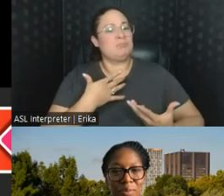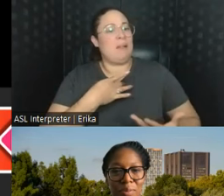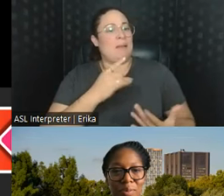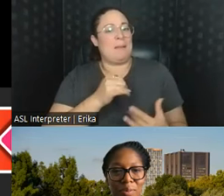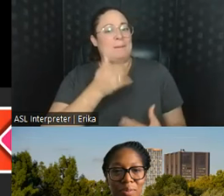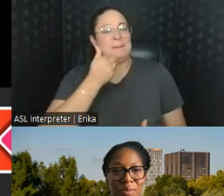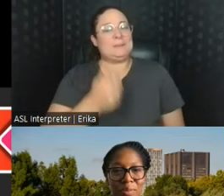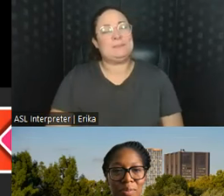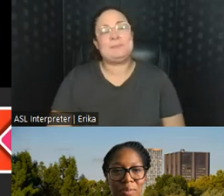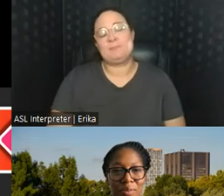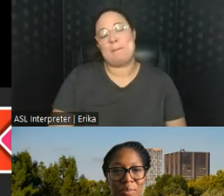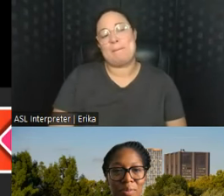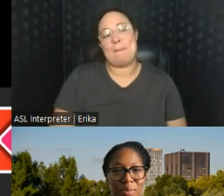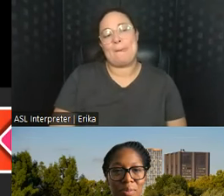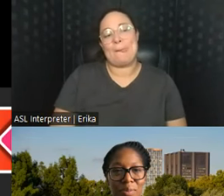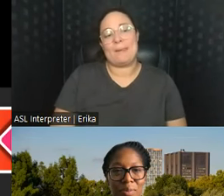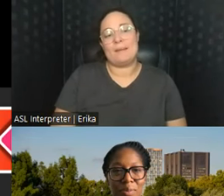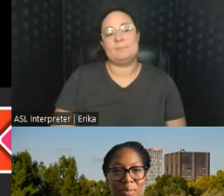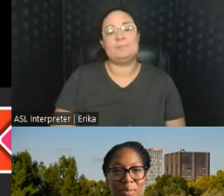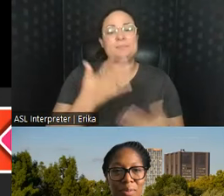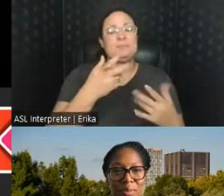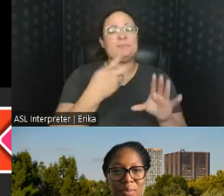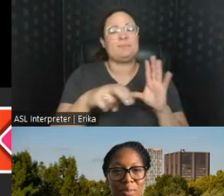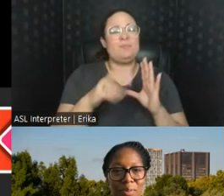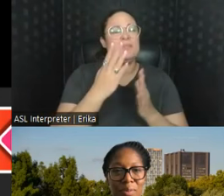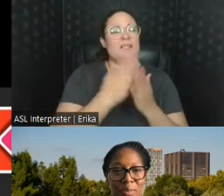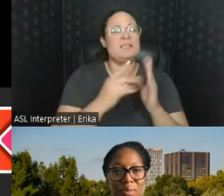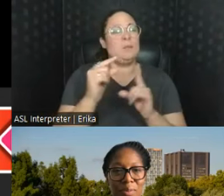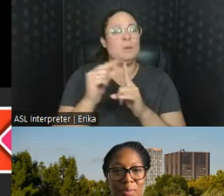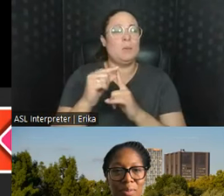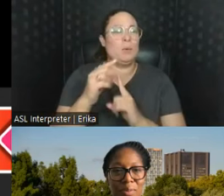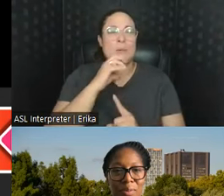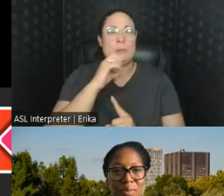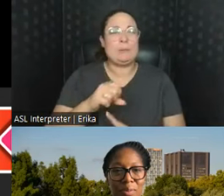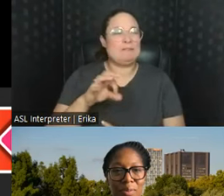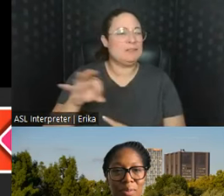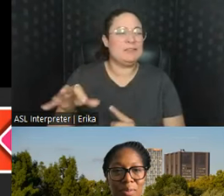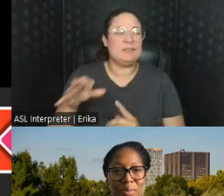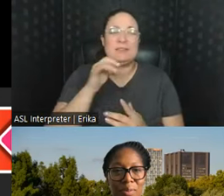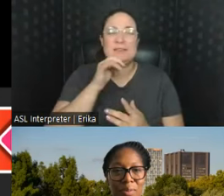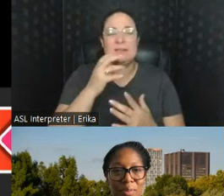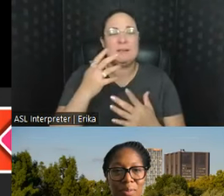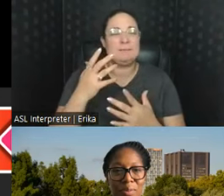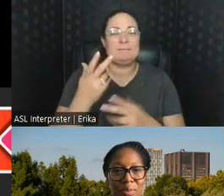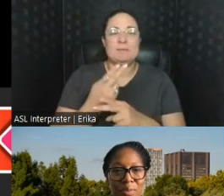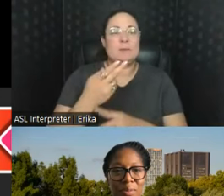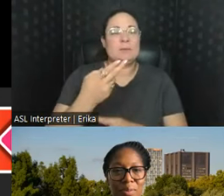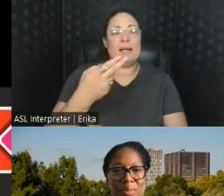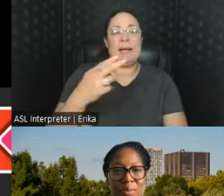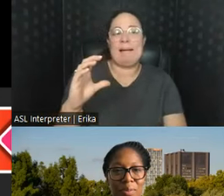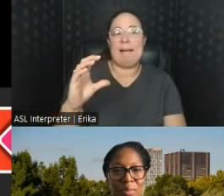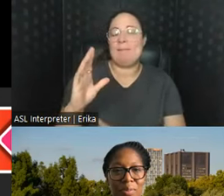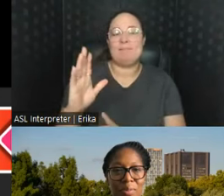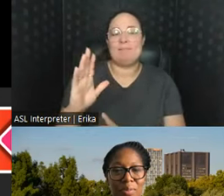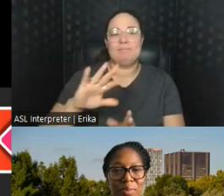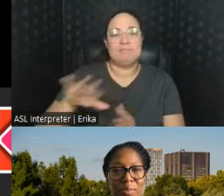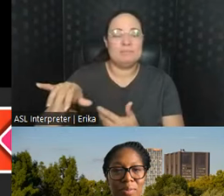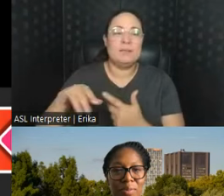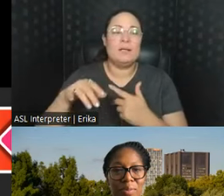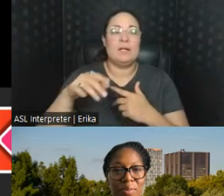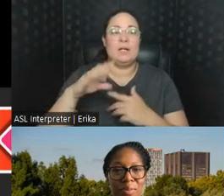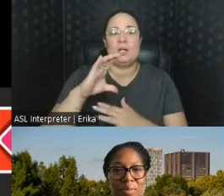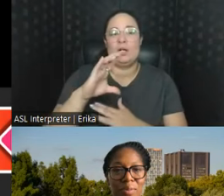So you want to avoid some outdated terms and metaphors here. Handicapped, we covered that one already.